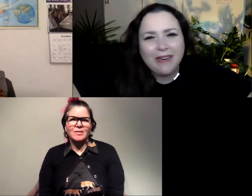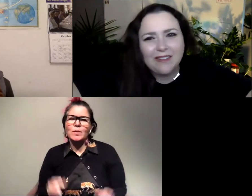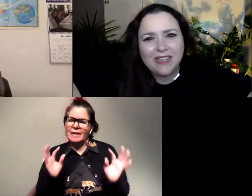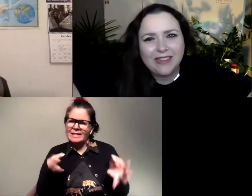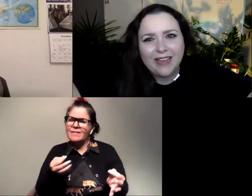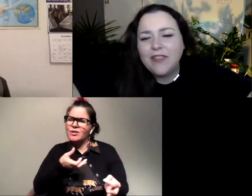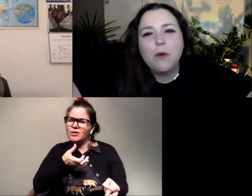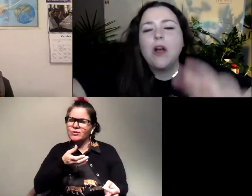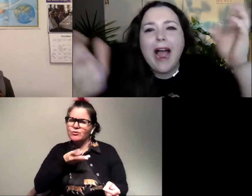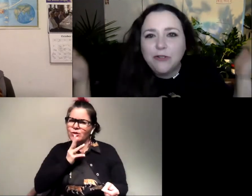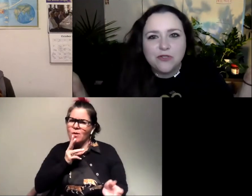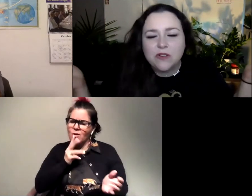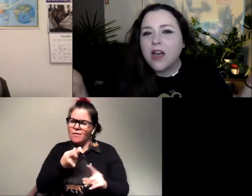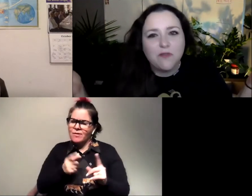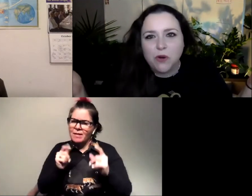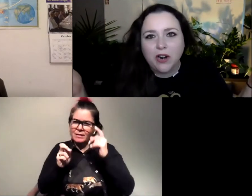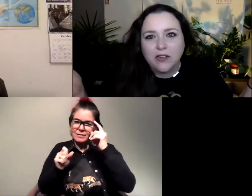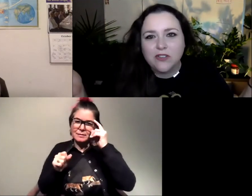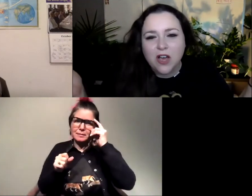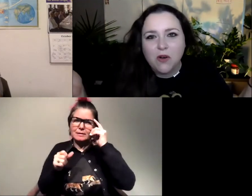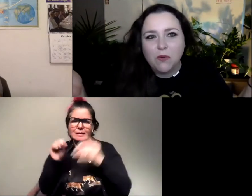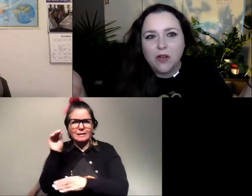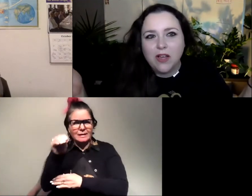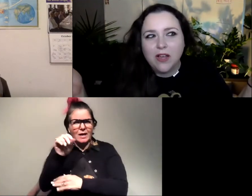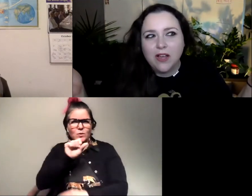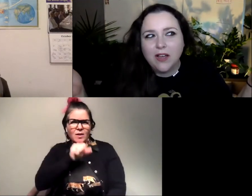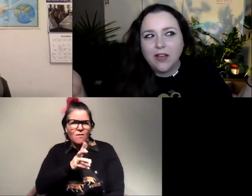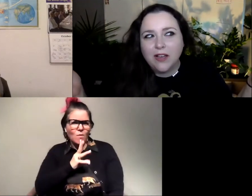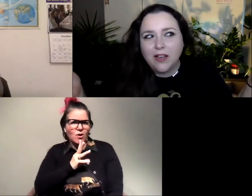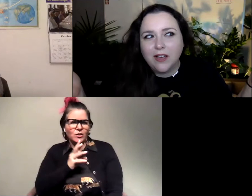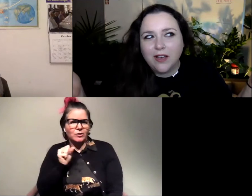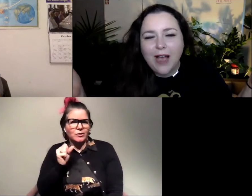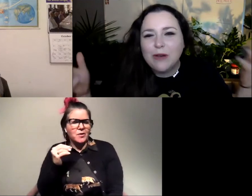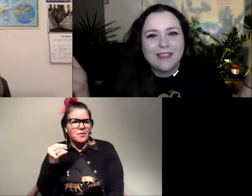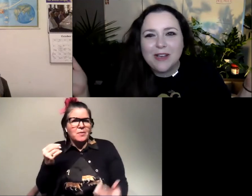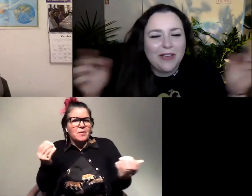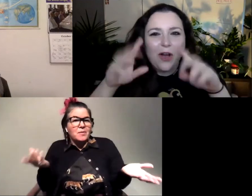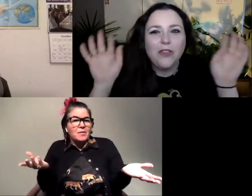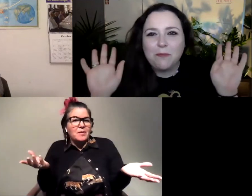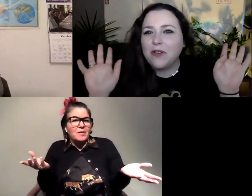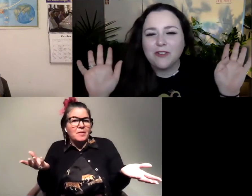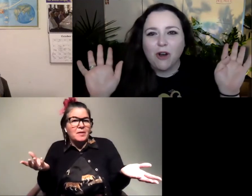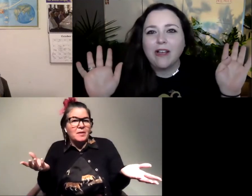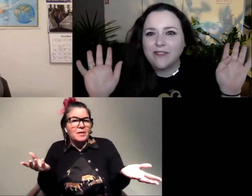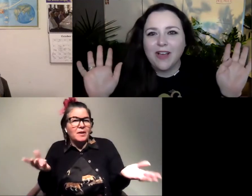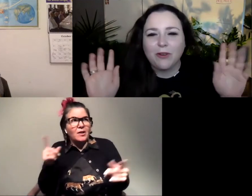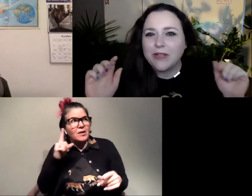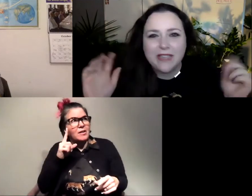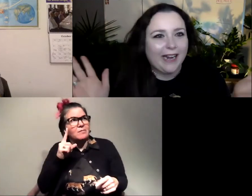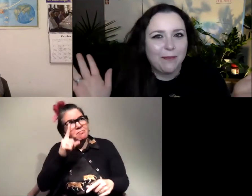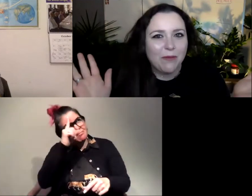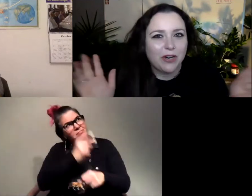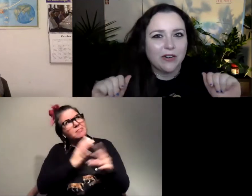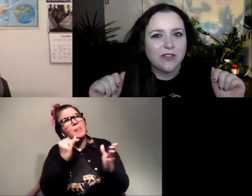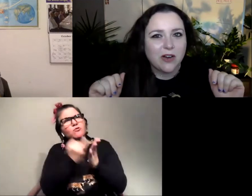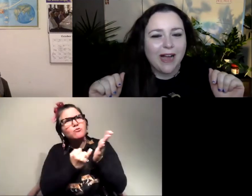lakes. Somebody lived in a lake. Dinosaurs loved water. So I always, in all the drawings of them, they're always hanging